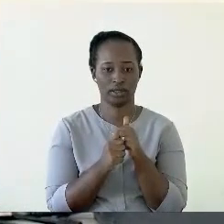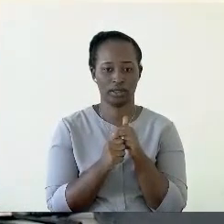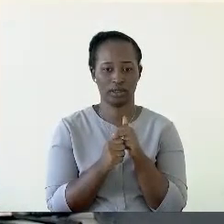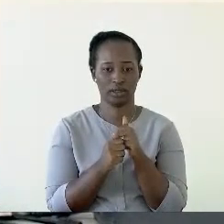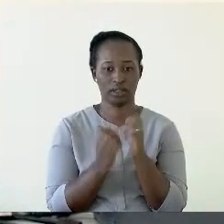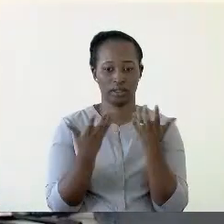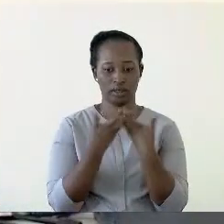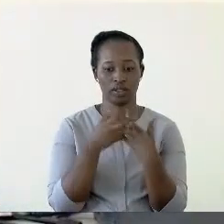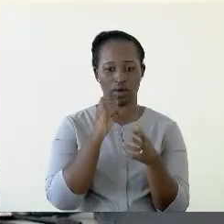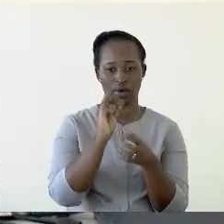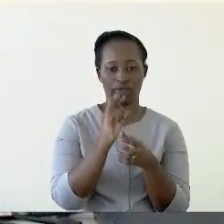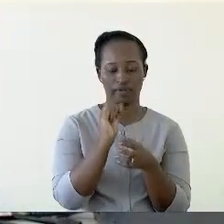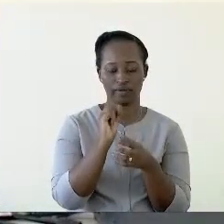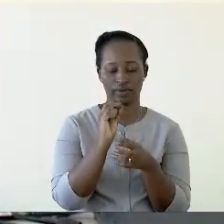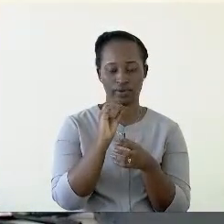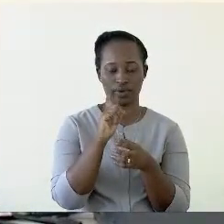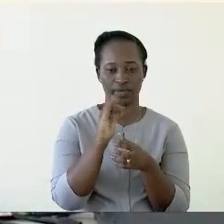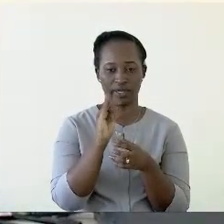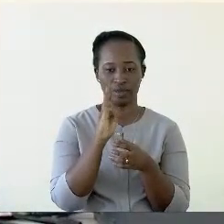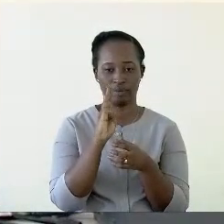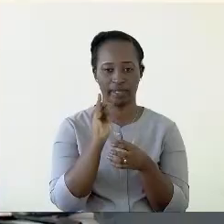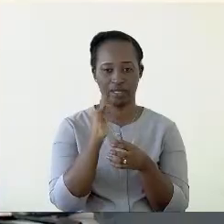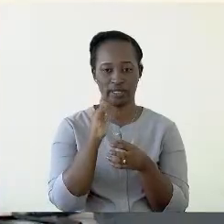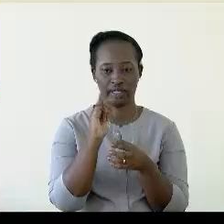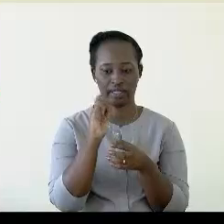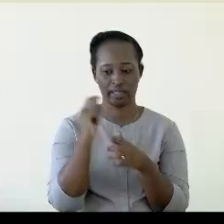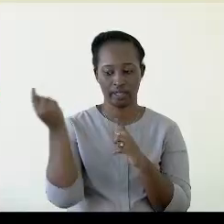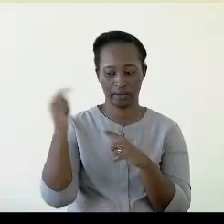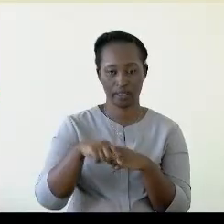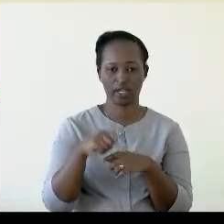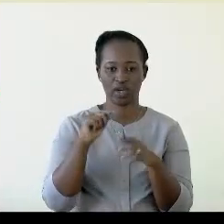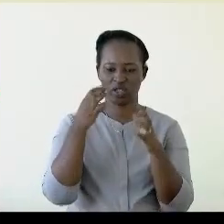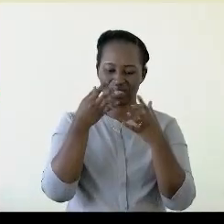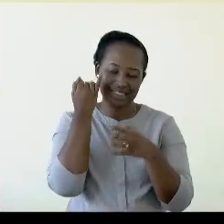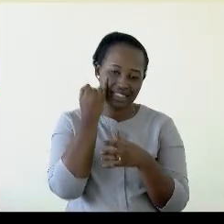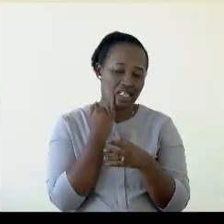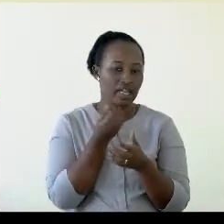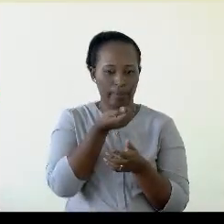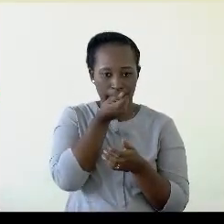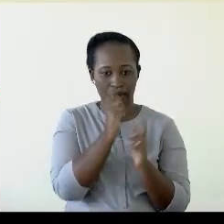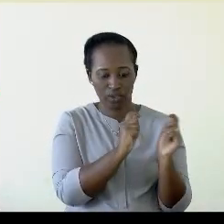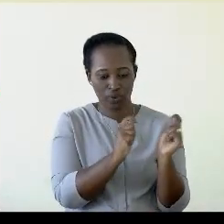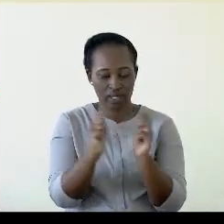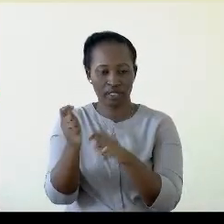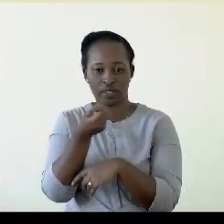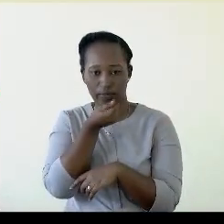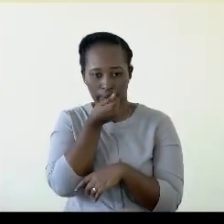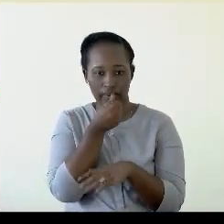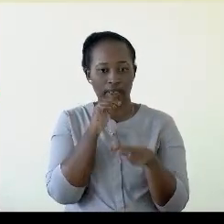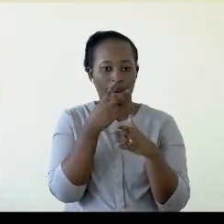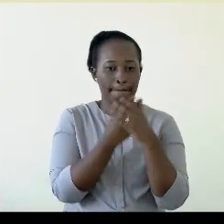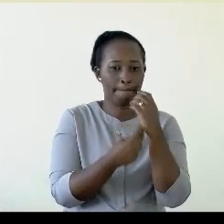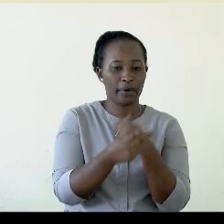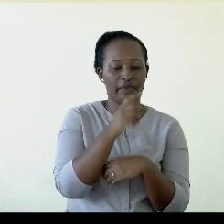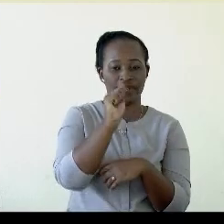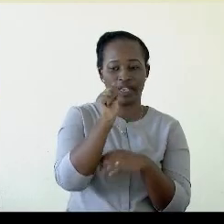reversal of solubility occurs is called critical temperature, transition temperature. Both